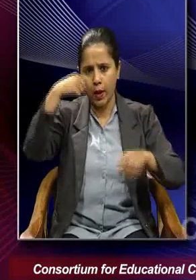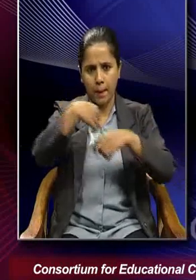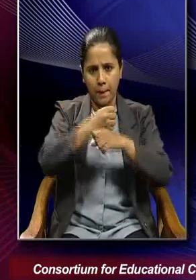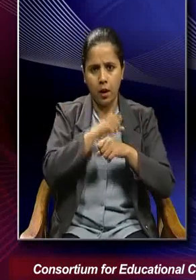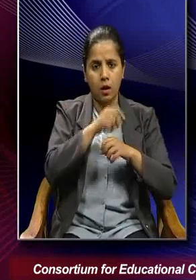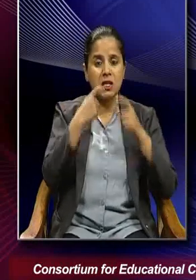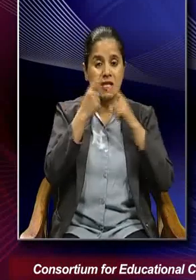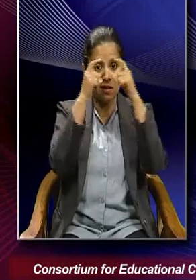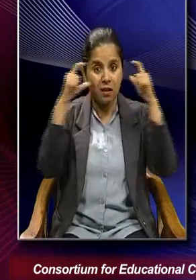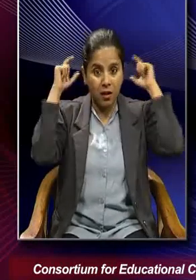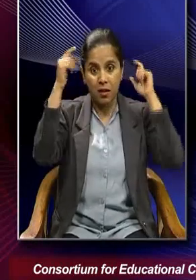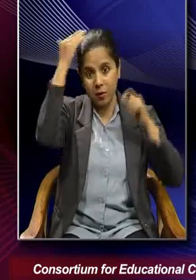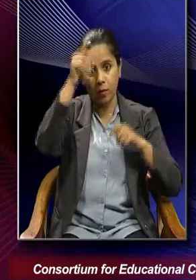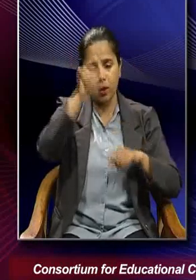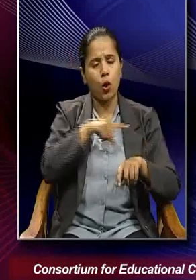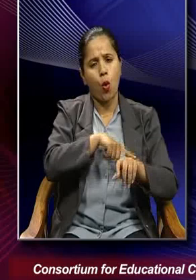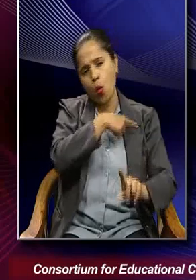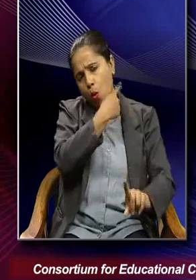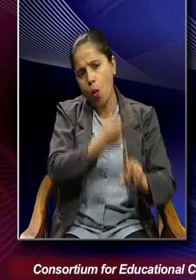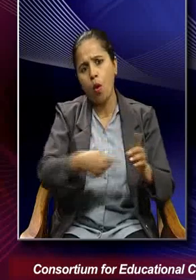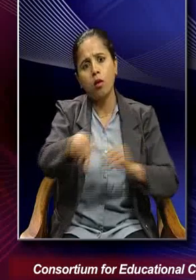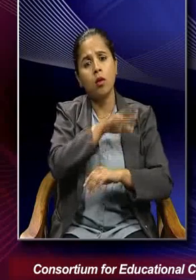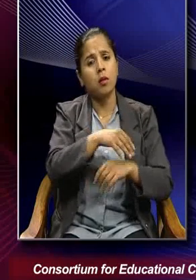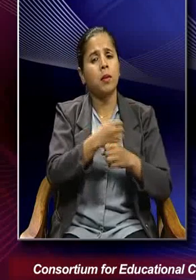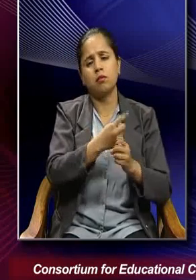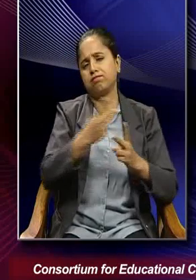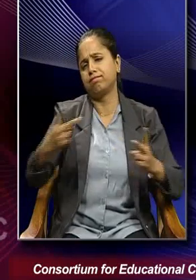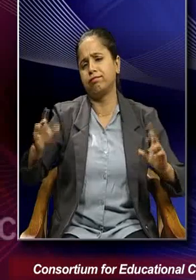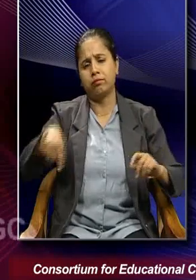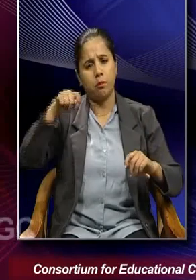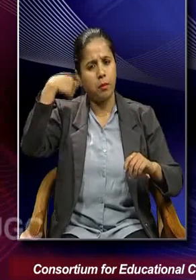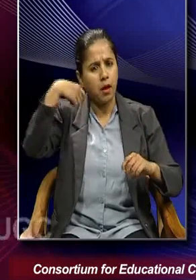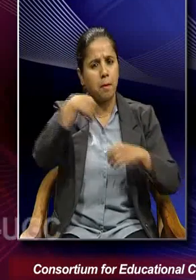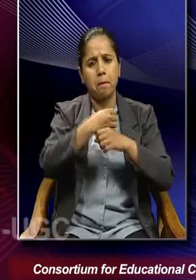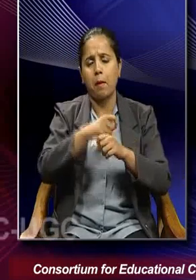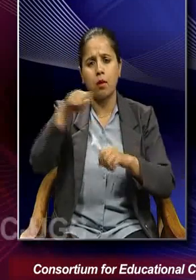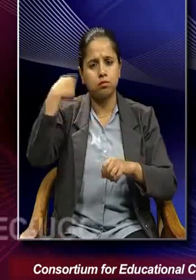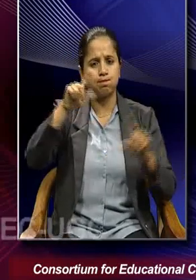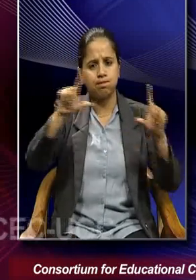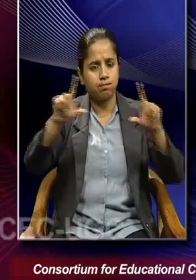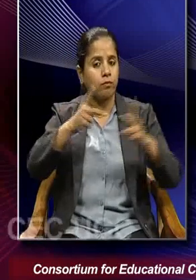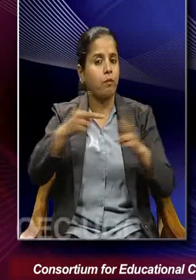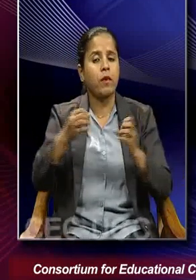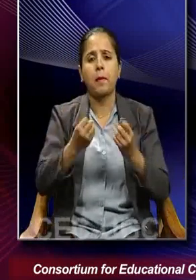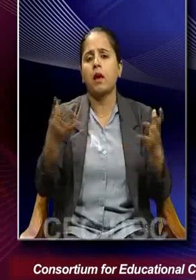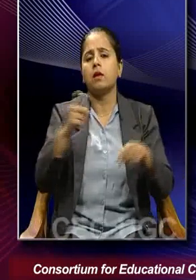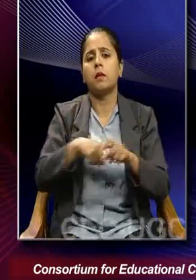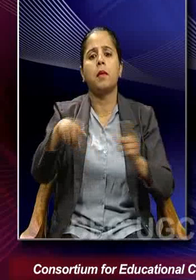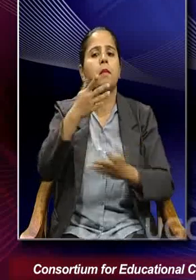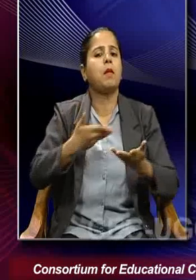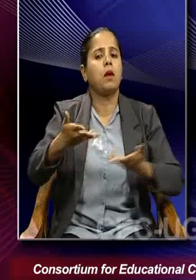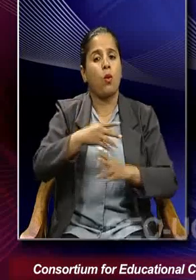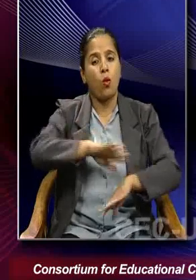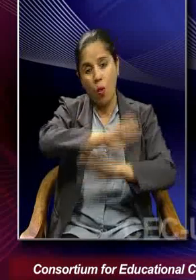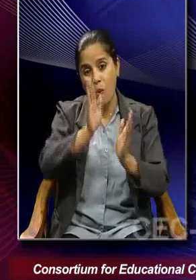very long period in that sense that he has made a number of films, and all these films many a times we will not be able to discuss all